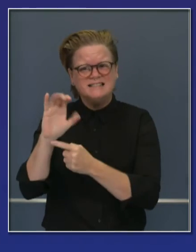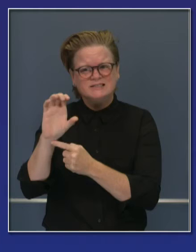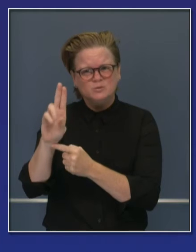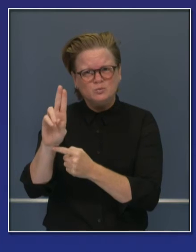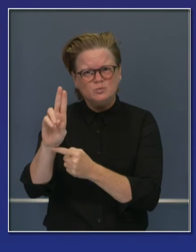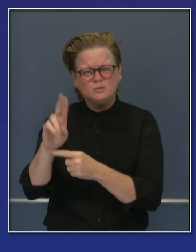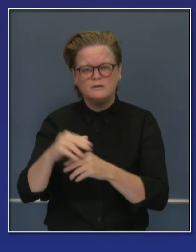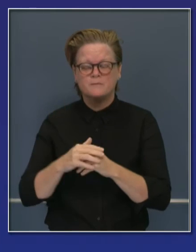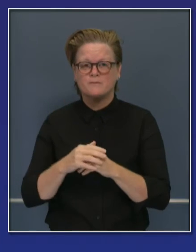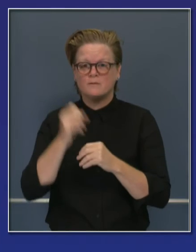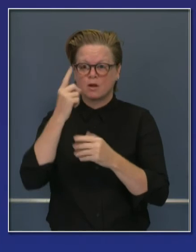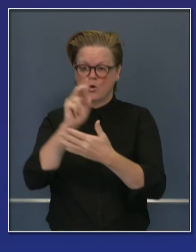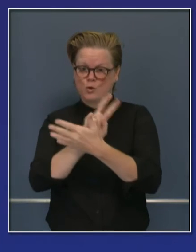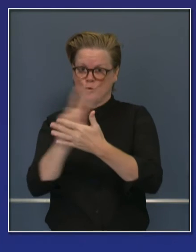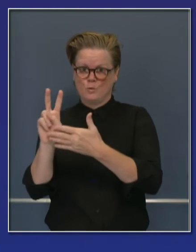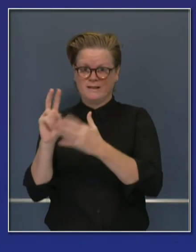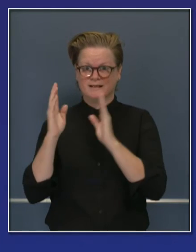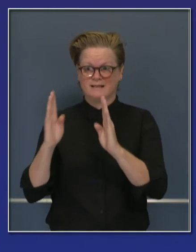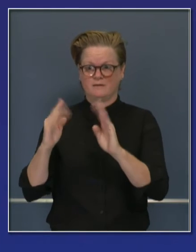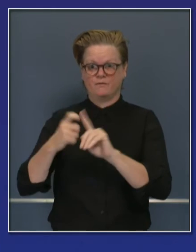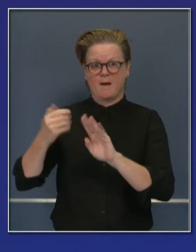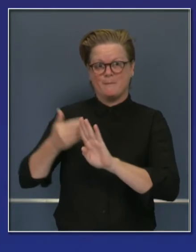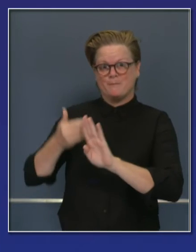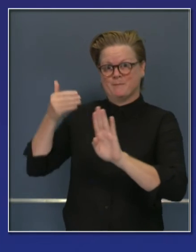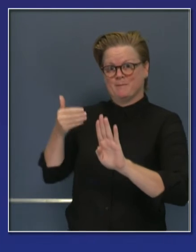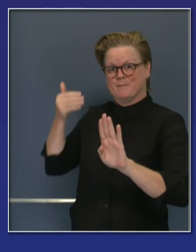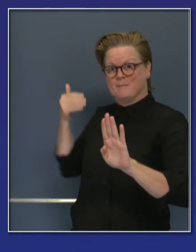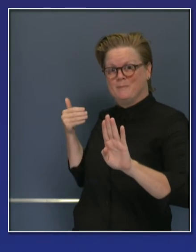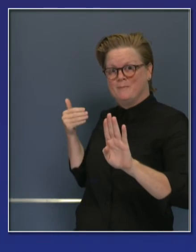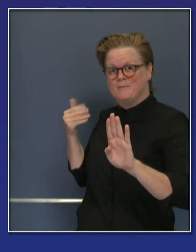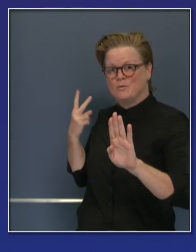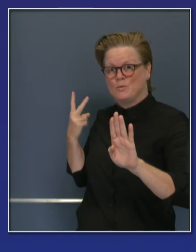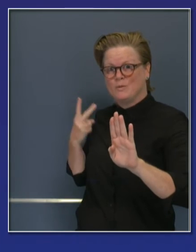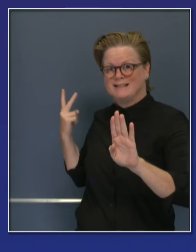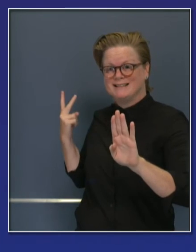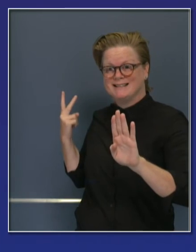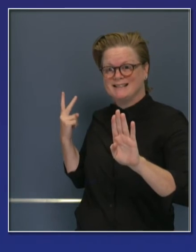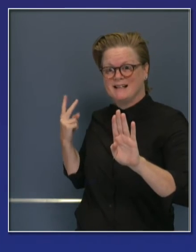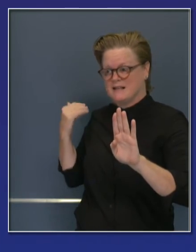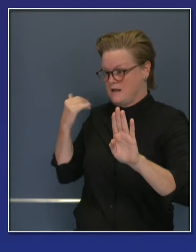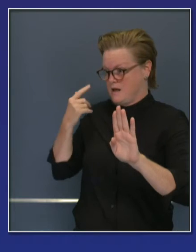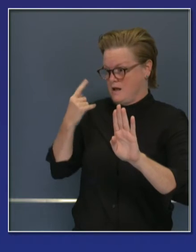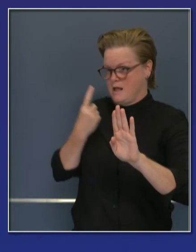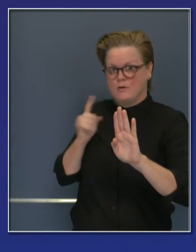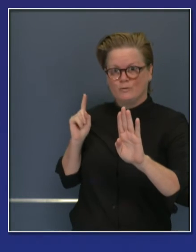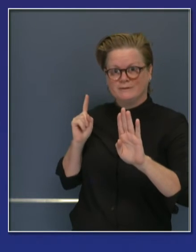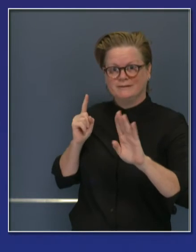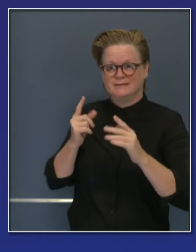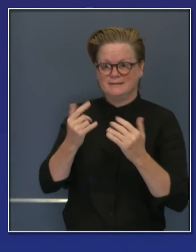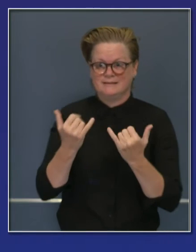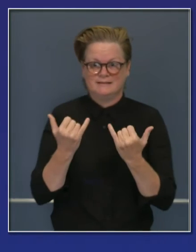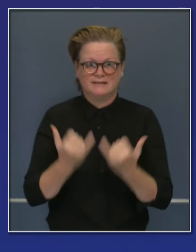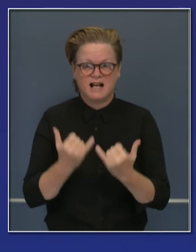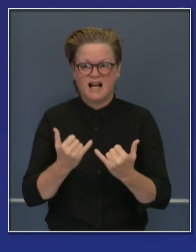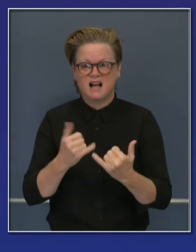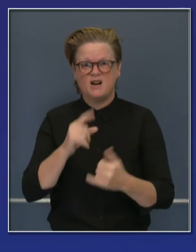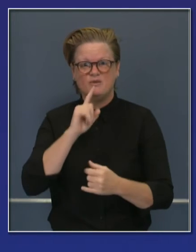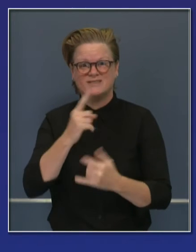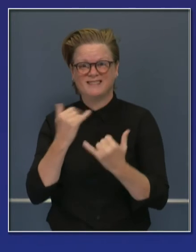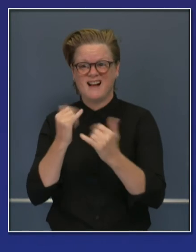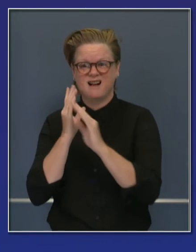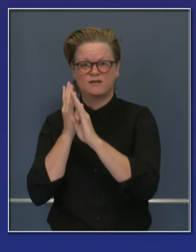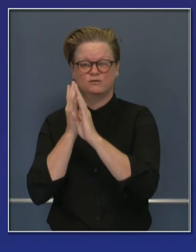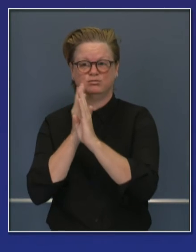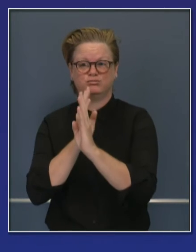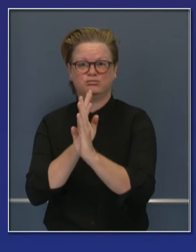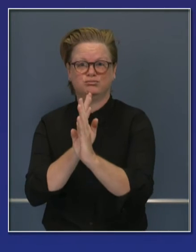period related to those that need and seek critical care. That critical care capacity last